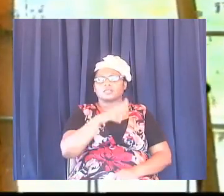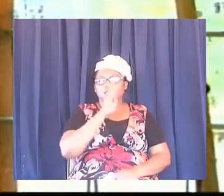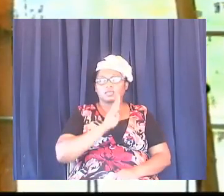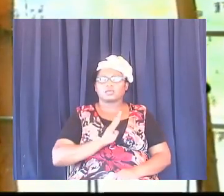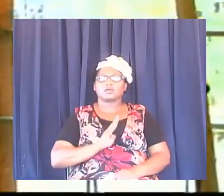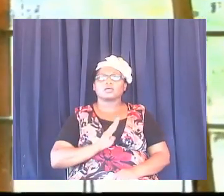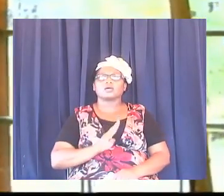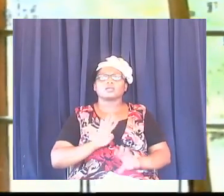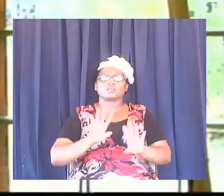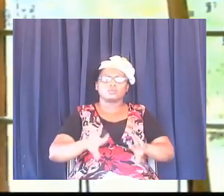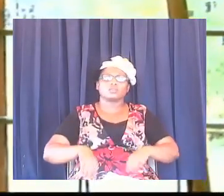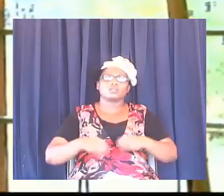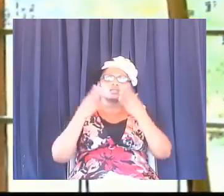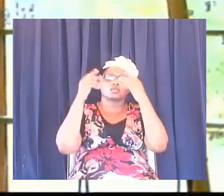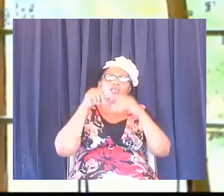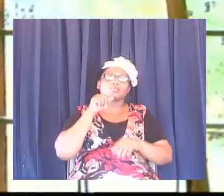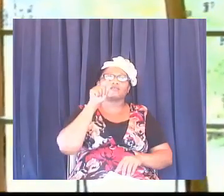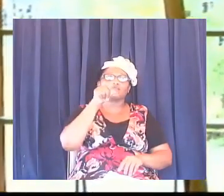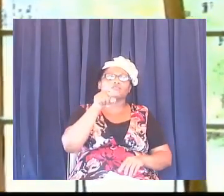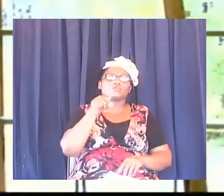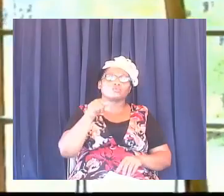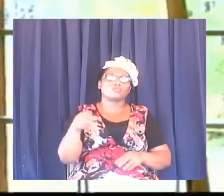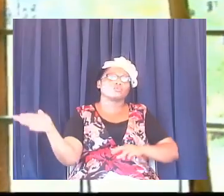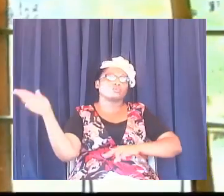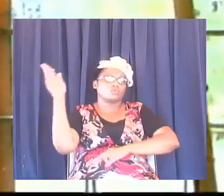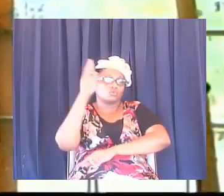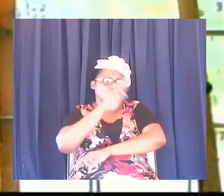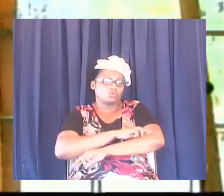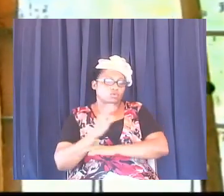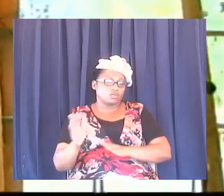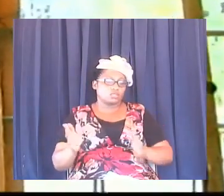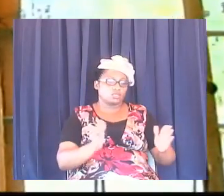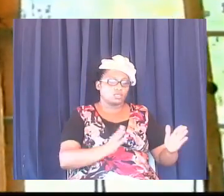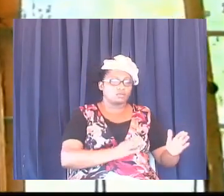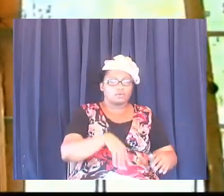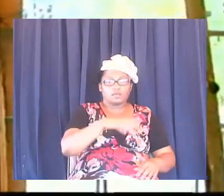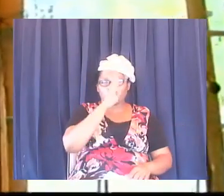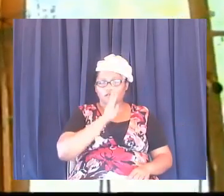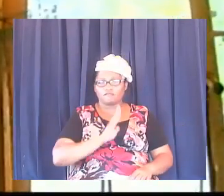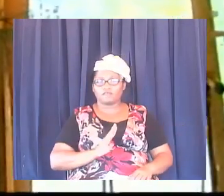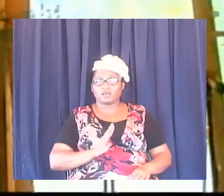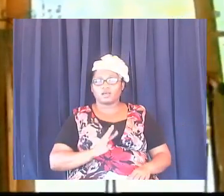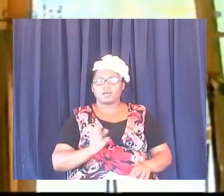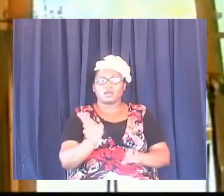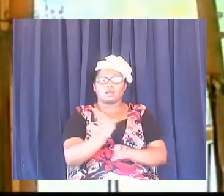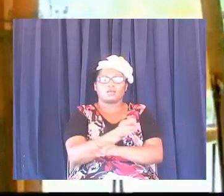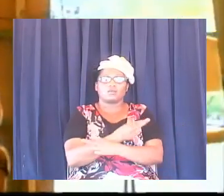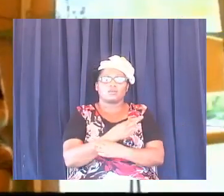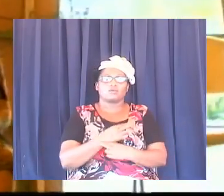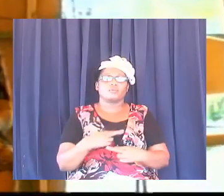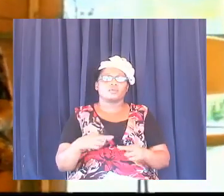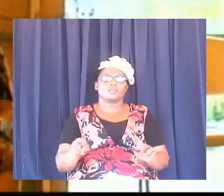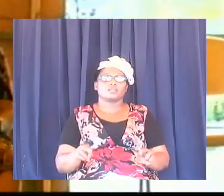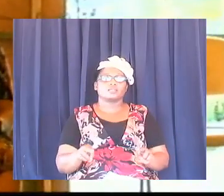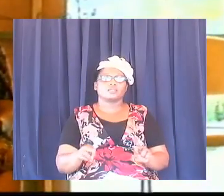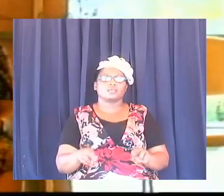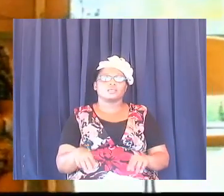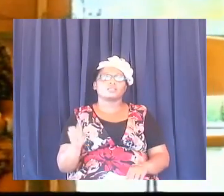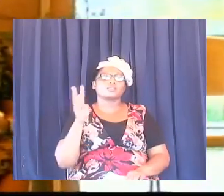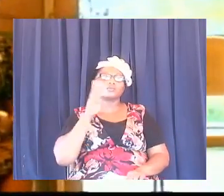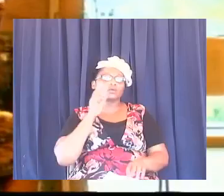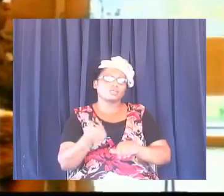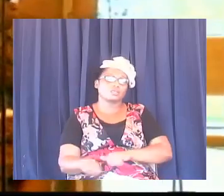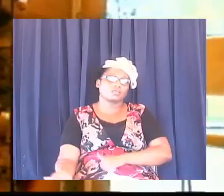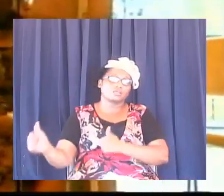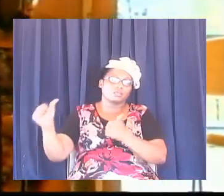Hallelujah. The plan of God, the plan of salvation, repentance, water baptism in Jesus' name and in filling